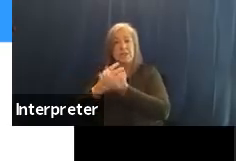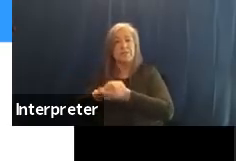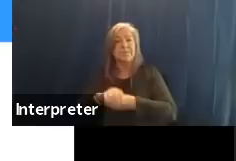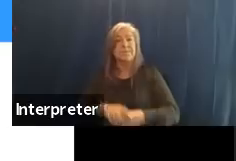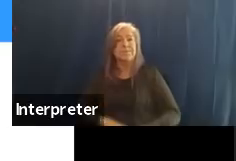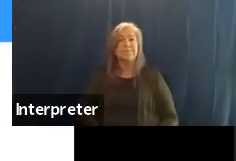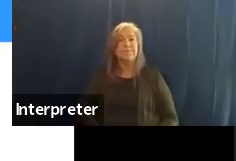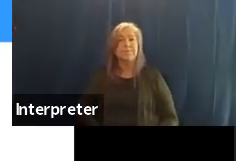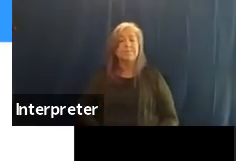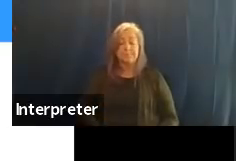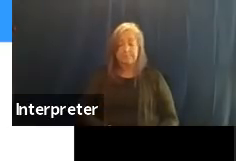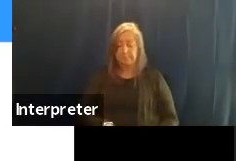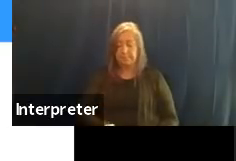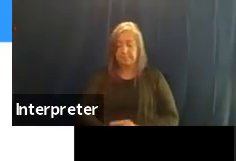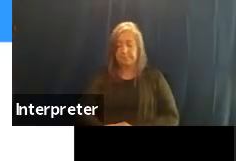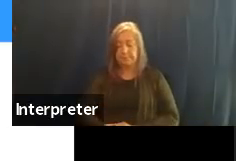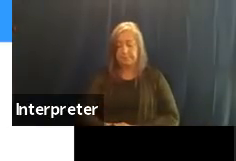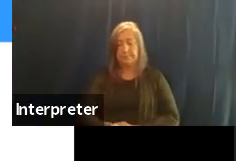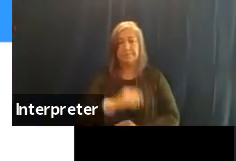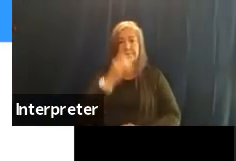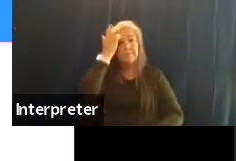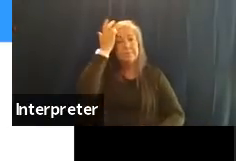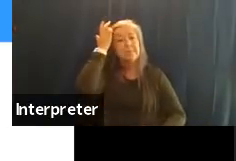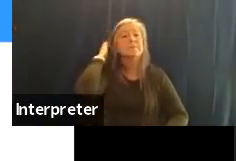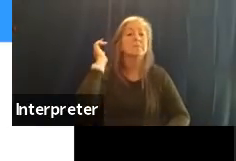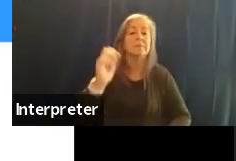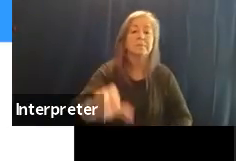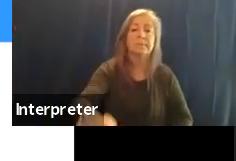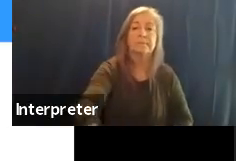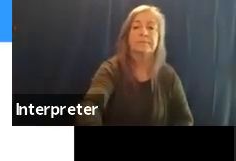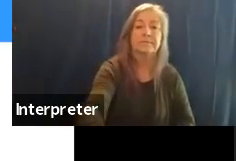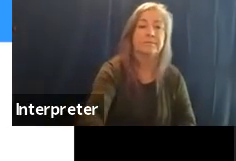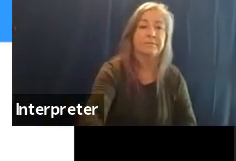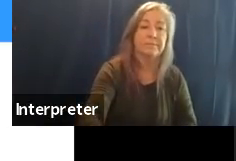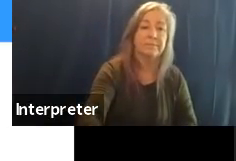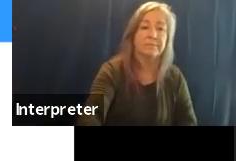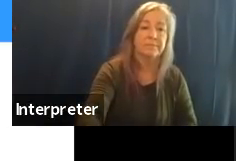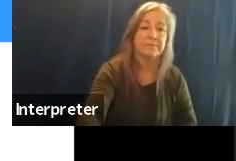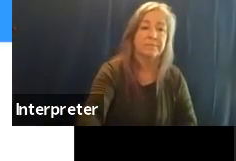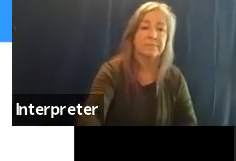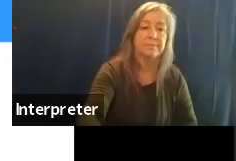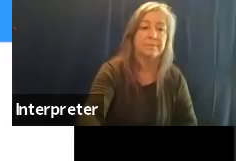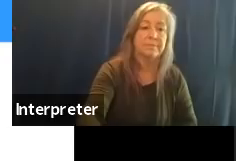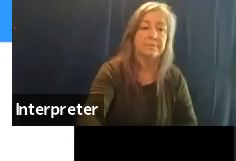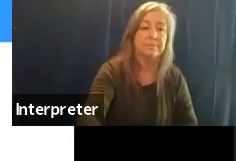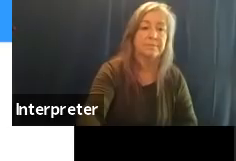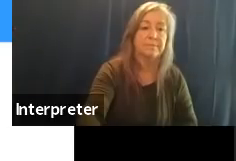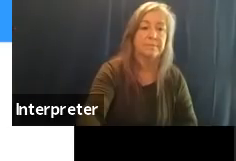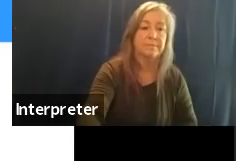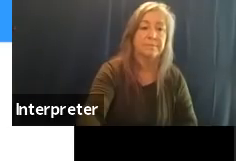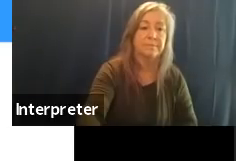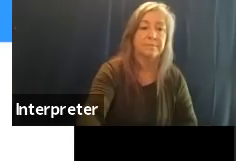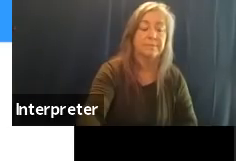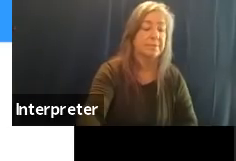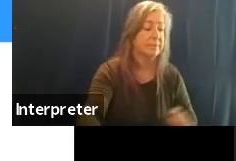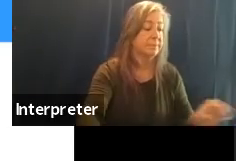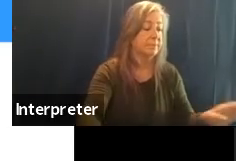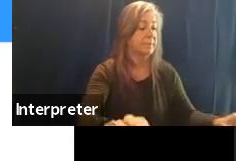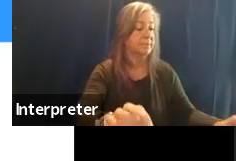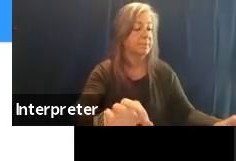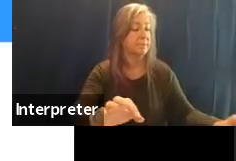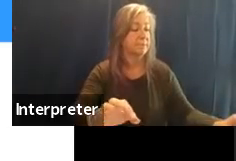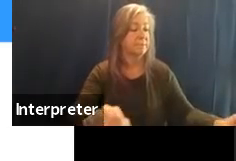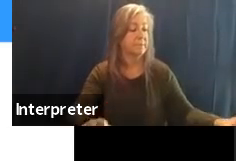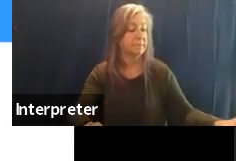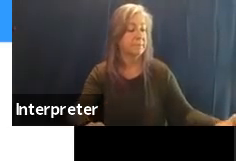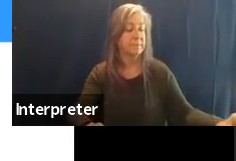Well, thank you, Sally Jo. Another discussion, we've seen it when we're out in supermarkets or stores, is